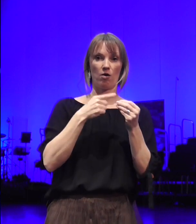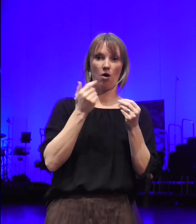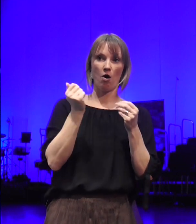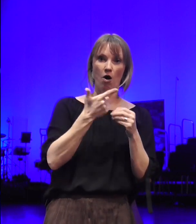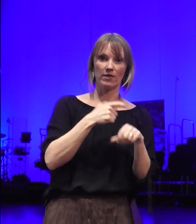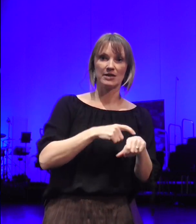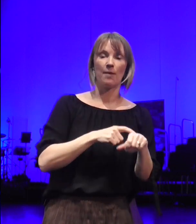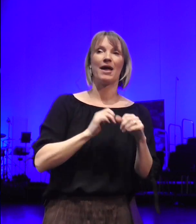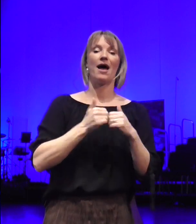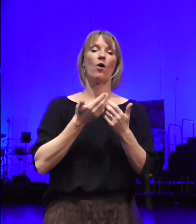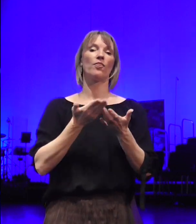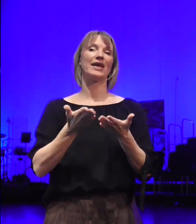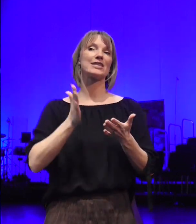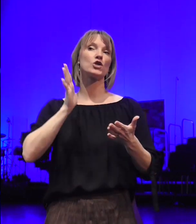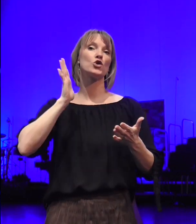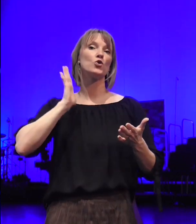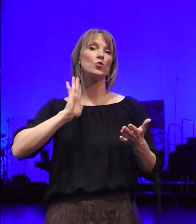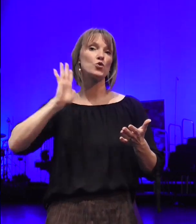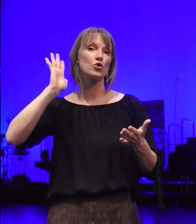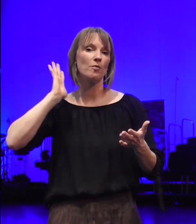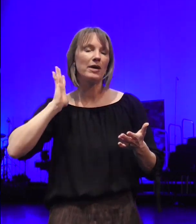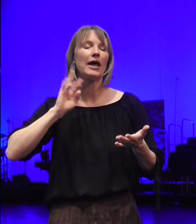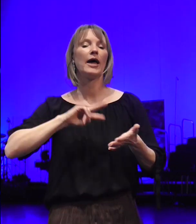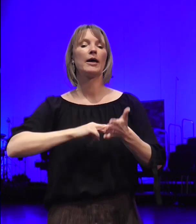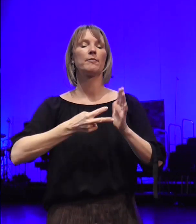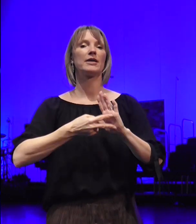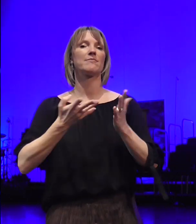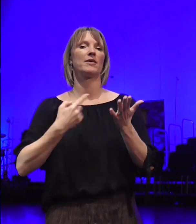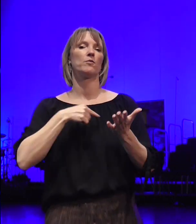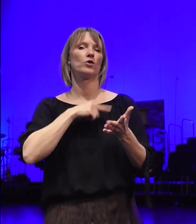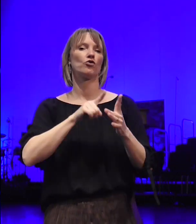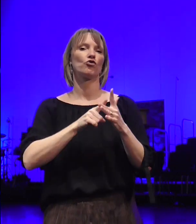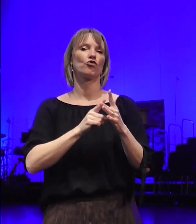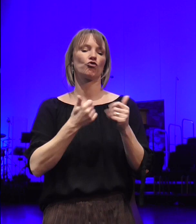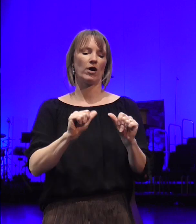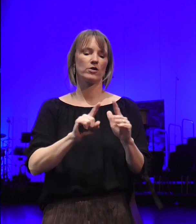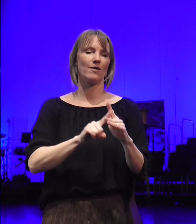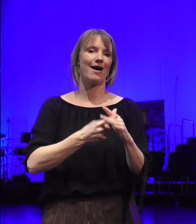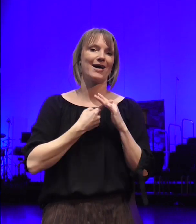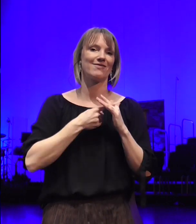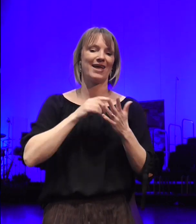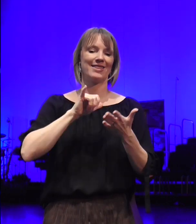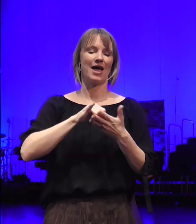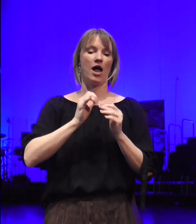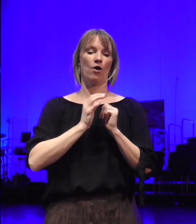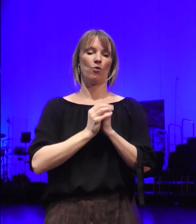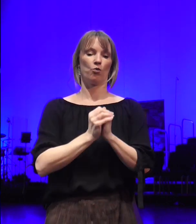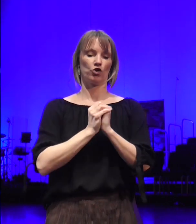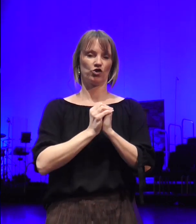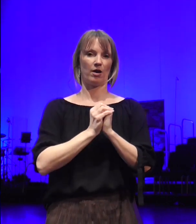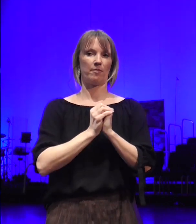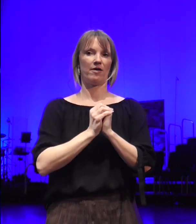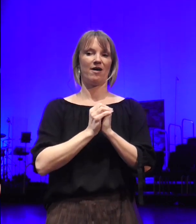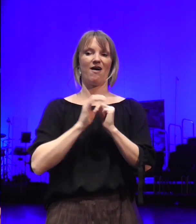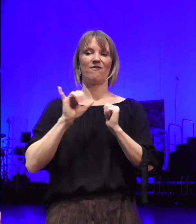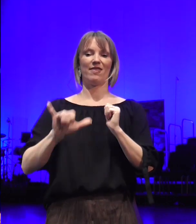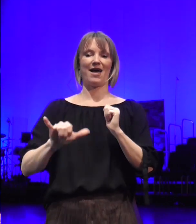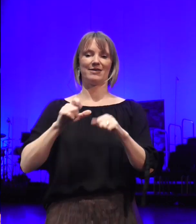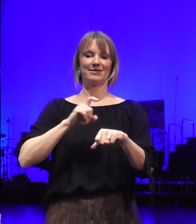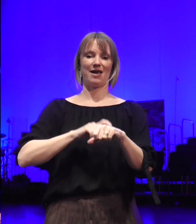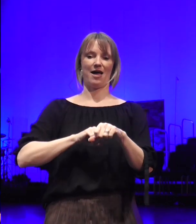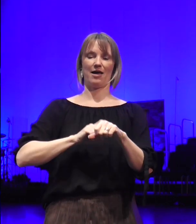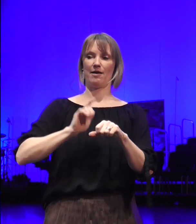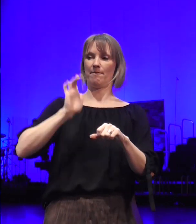things used to be, we might be trying to activate a circuit of worship of a time long